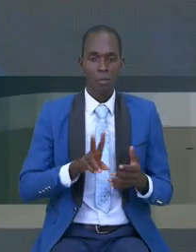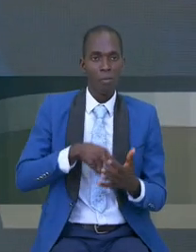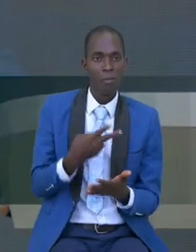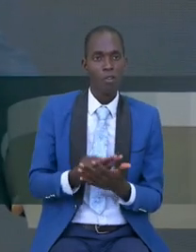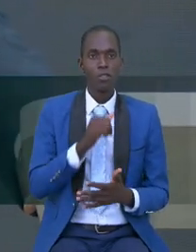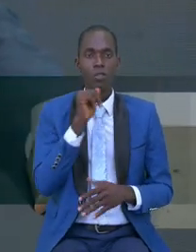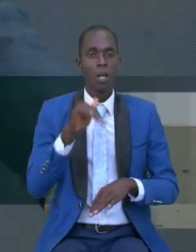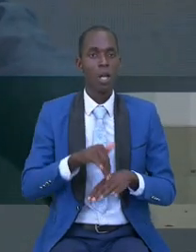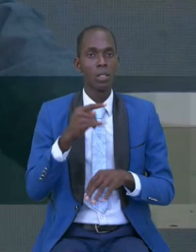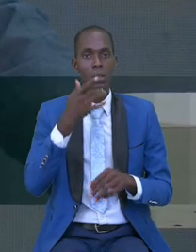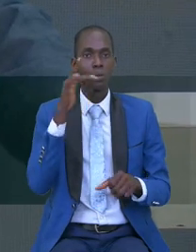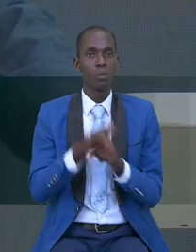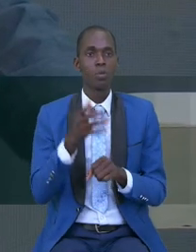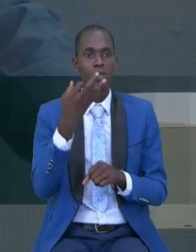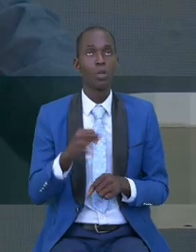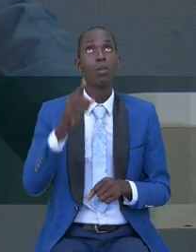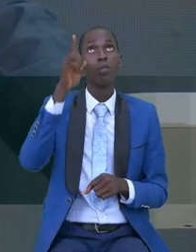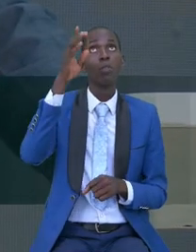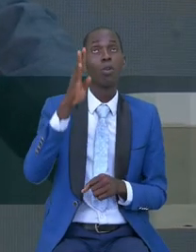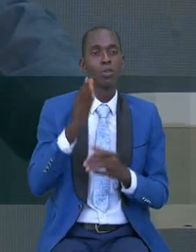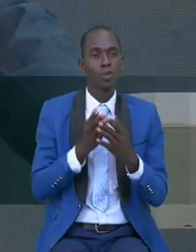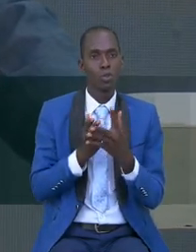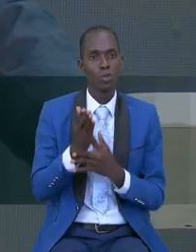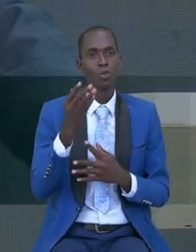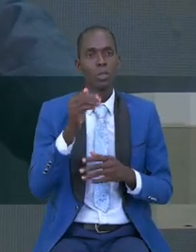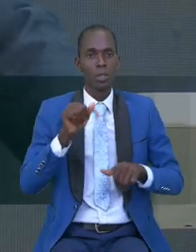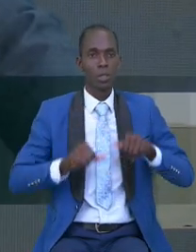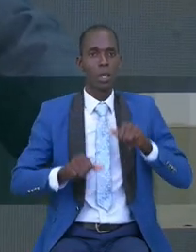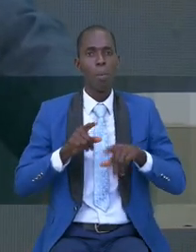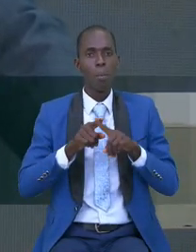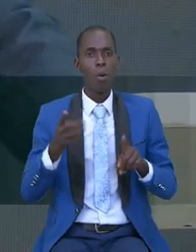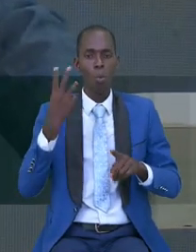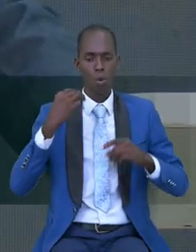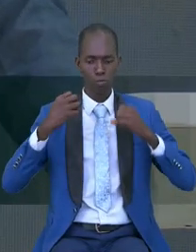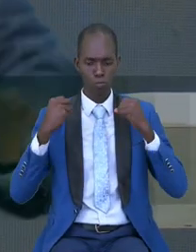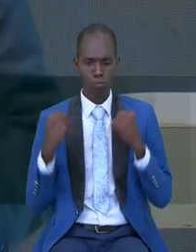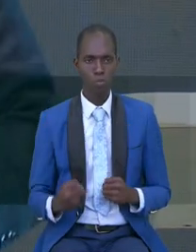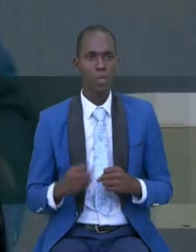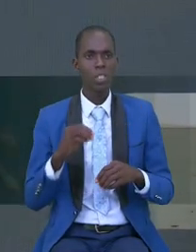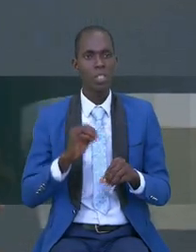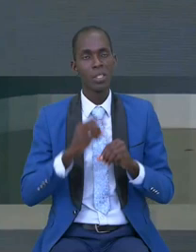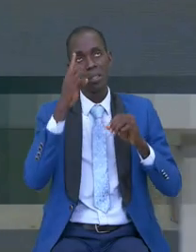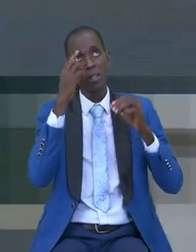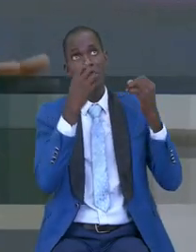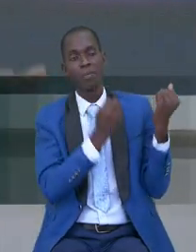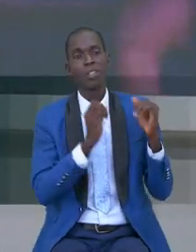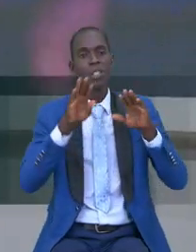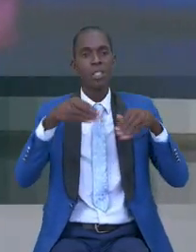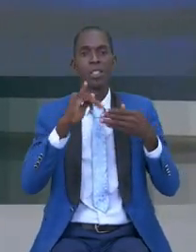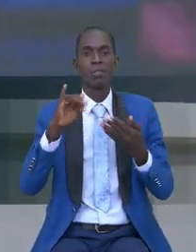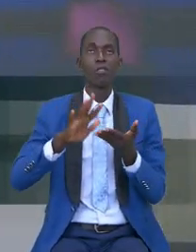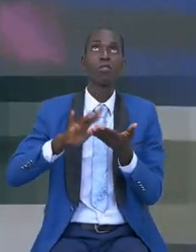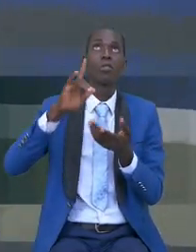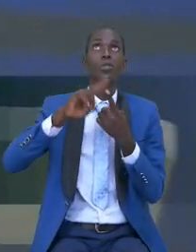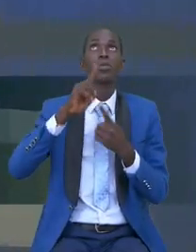the promise of God through unbelief, but he was strong in faith, giving glory